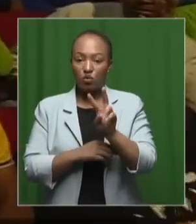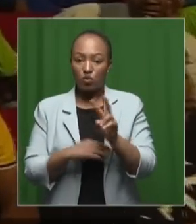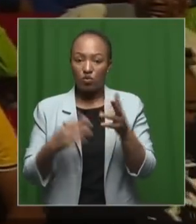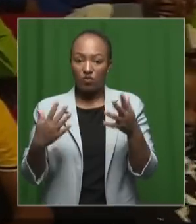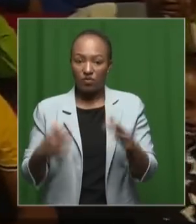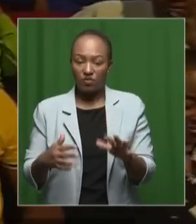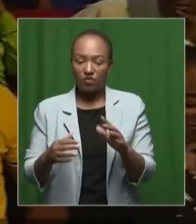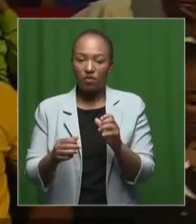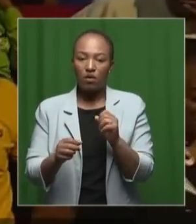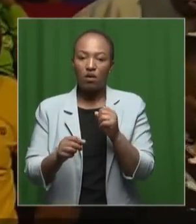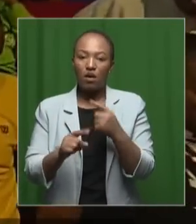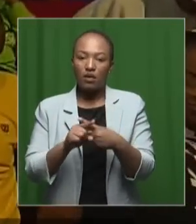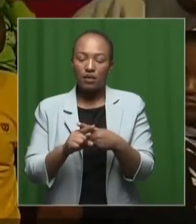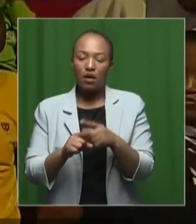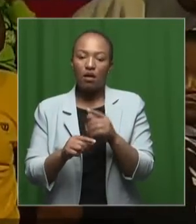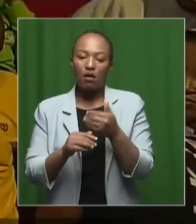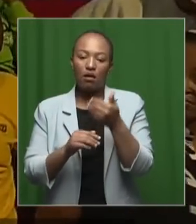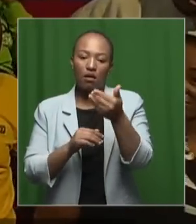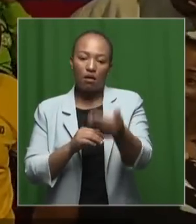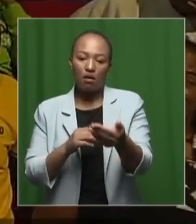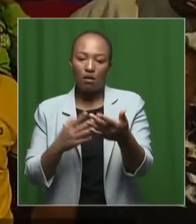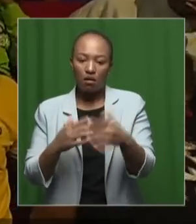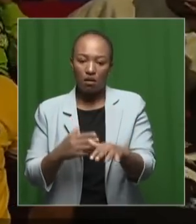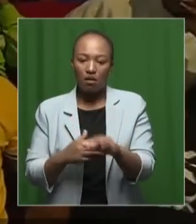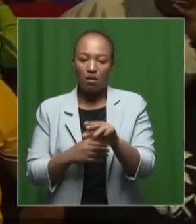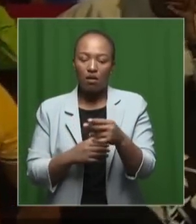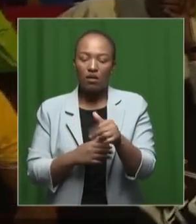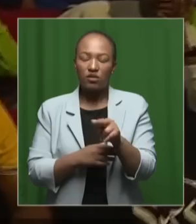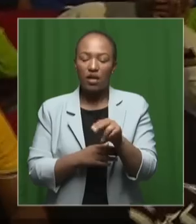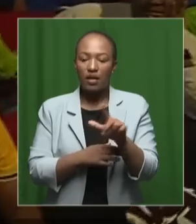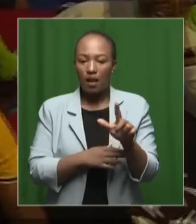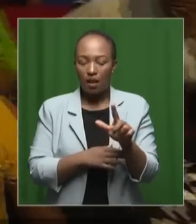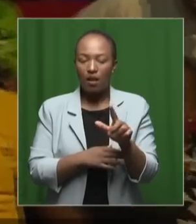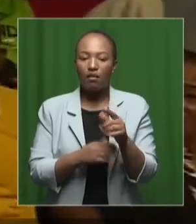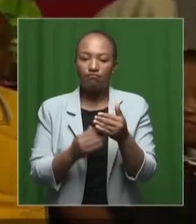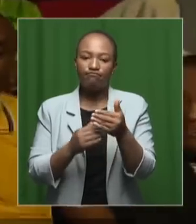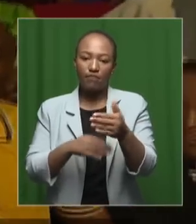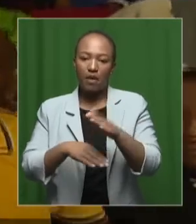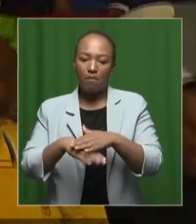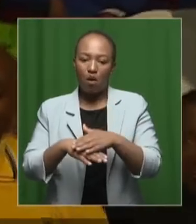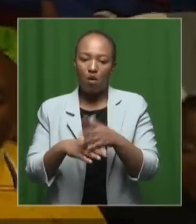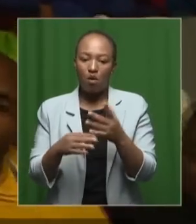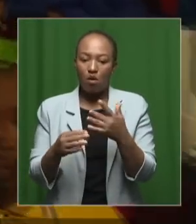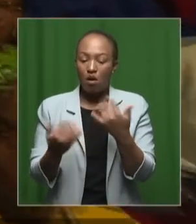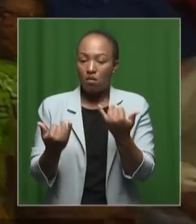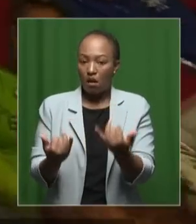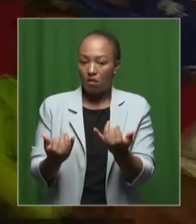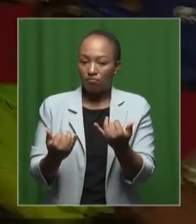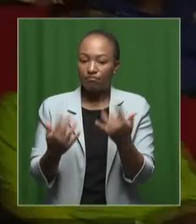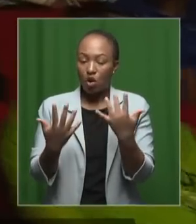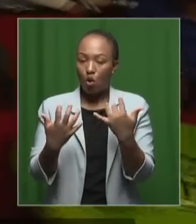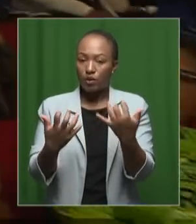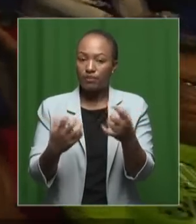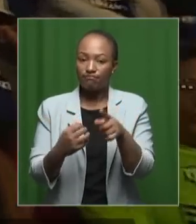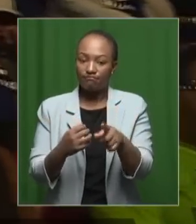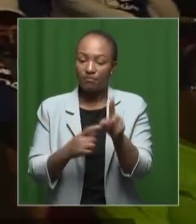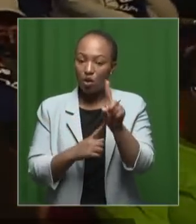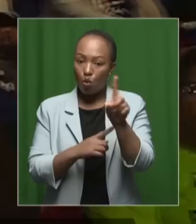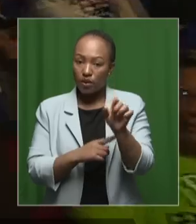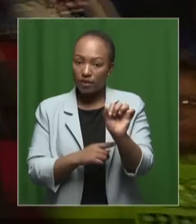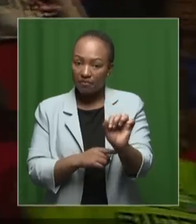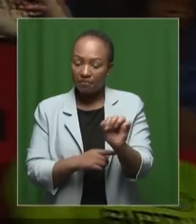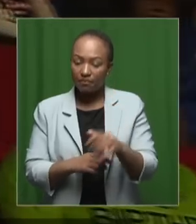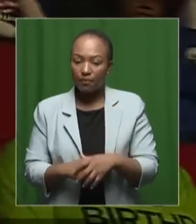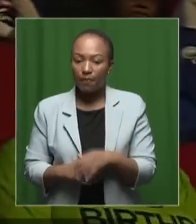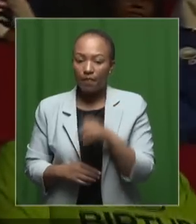go for an extra half an hour on Channel 404. Let's get more questions from the audience. Your name and your question, sir.